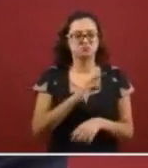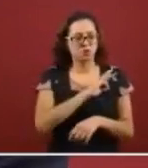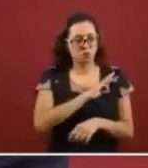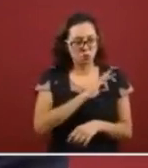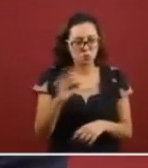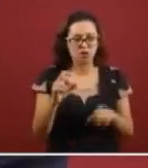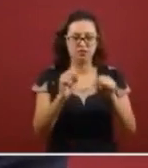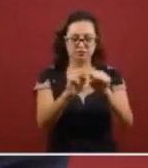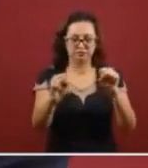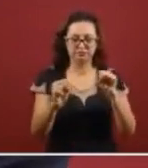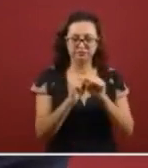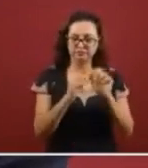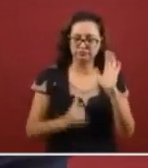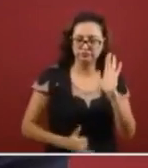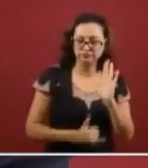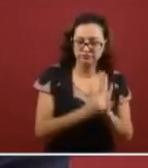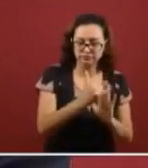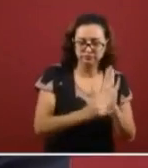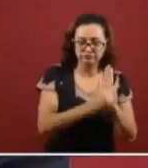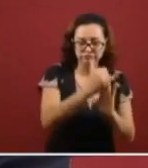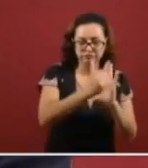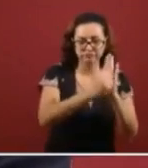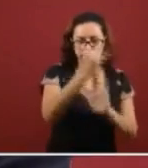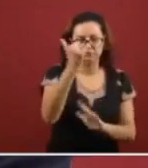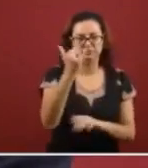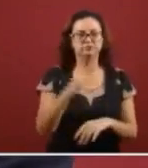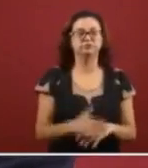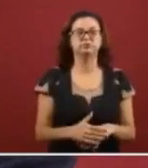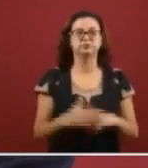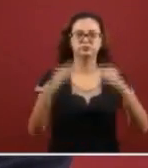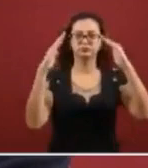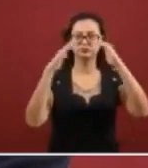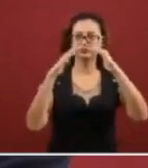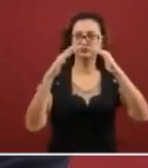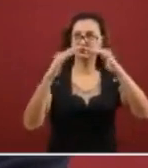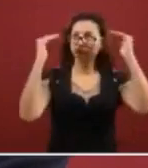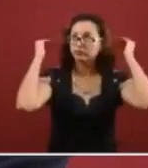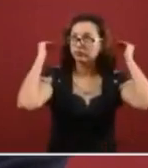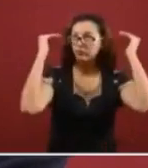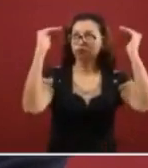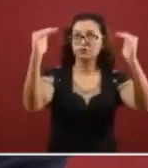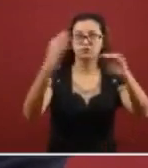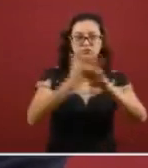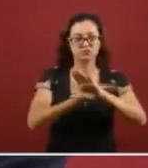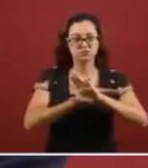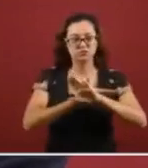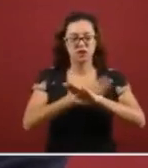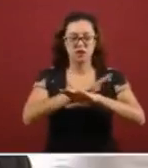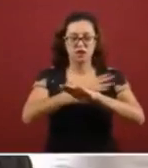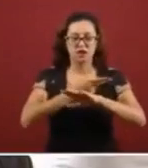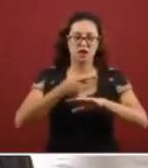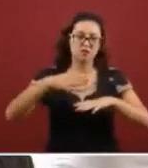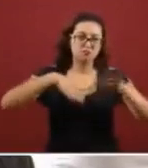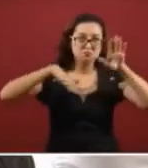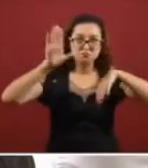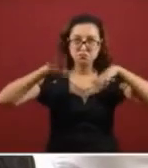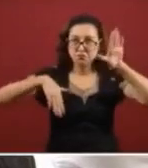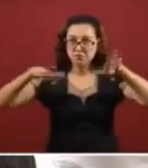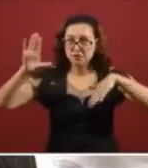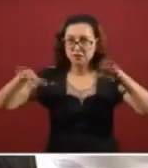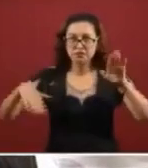societies make the use of the and create whatever they need and finalize the